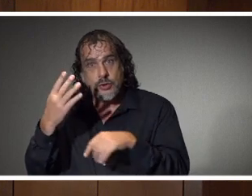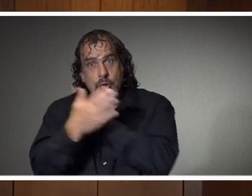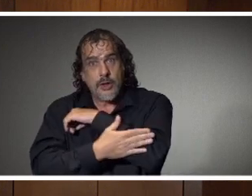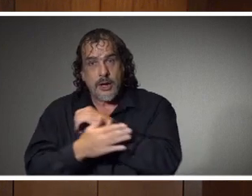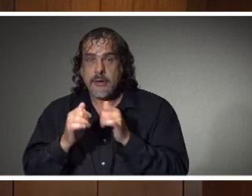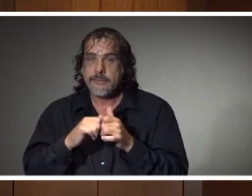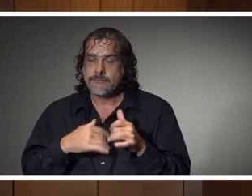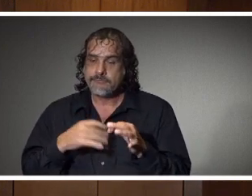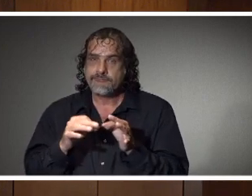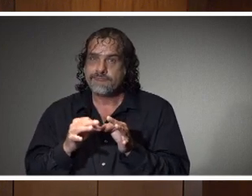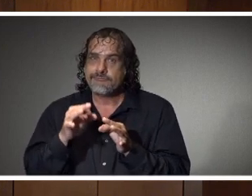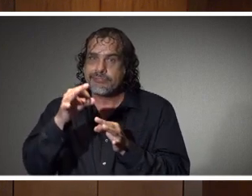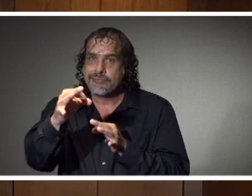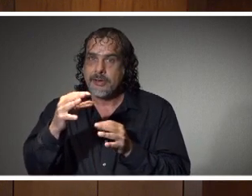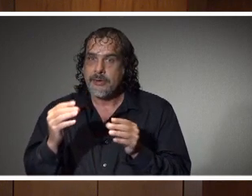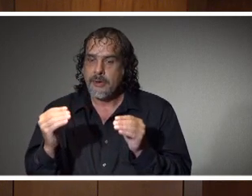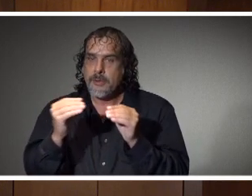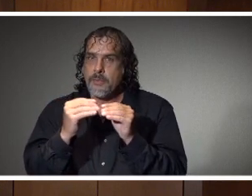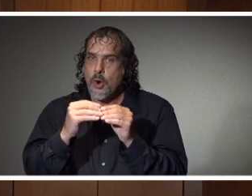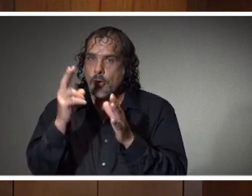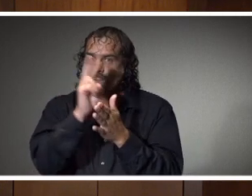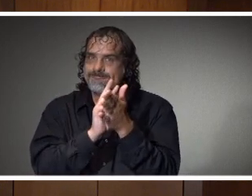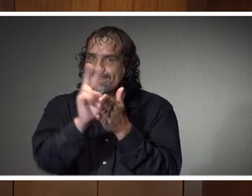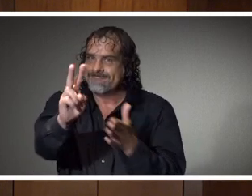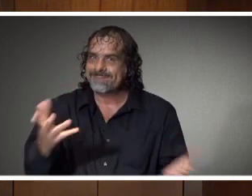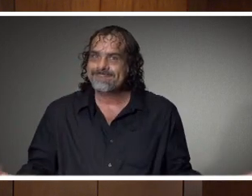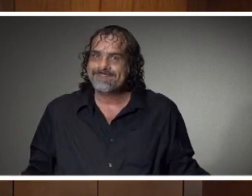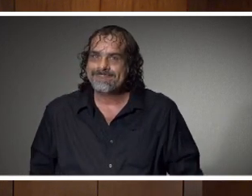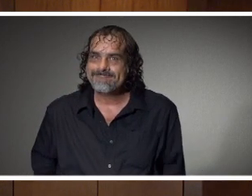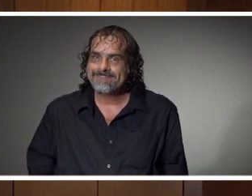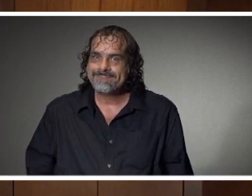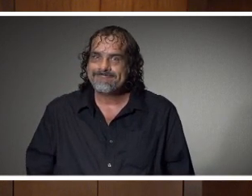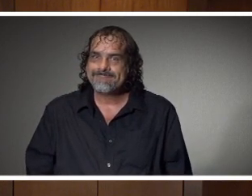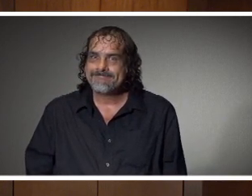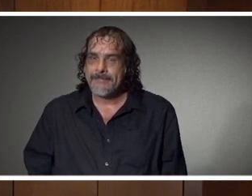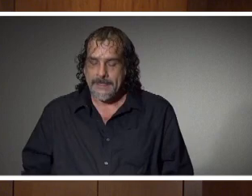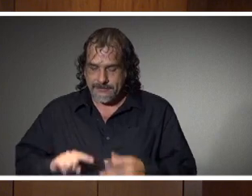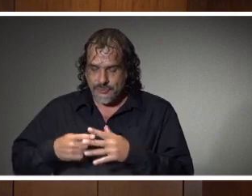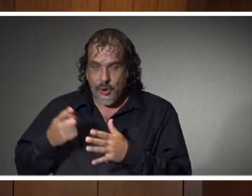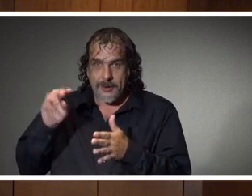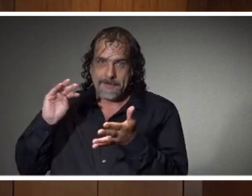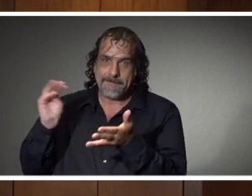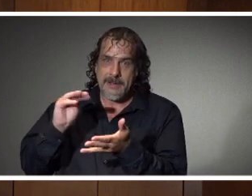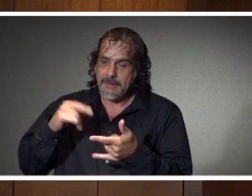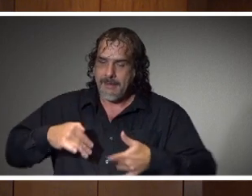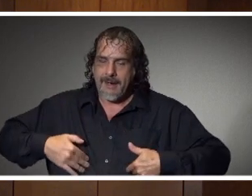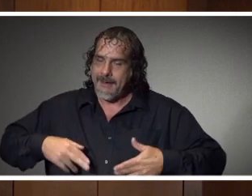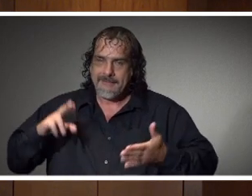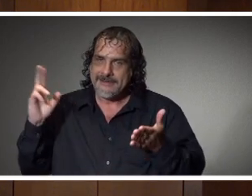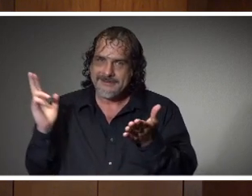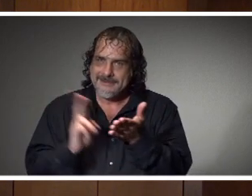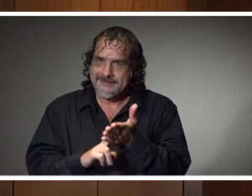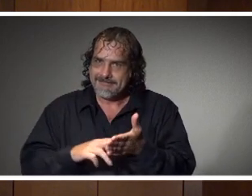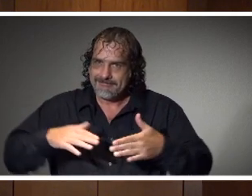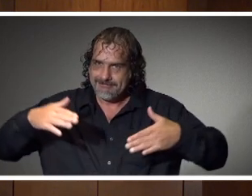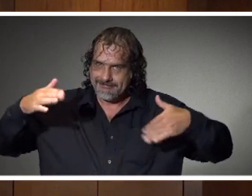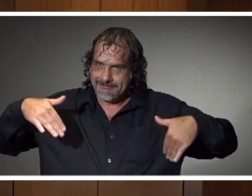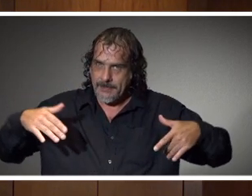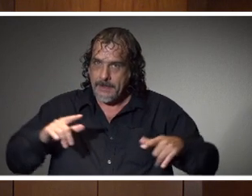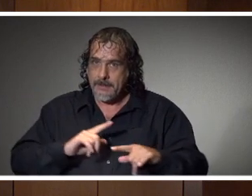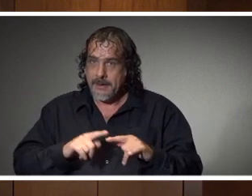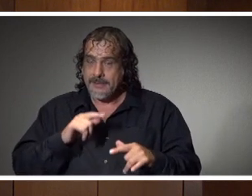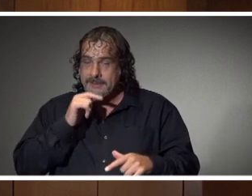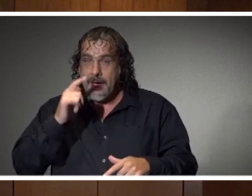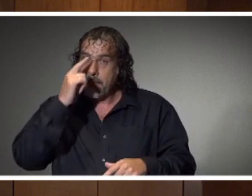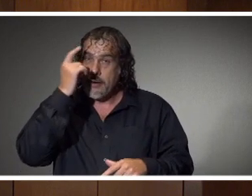order to be extended for at least 2 weeks beyond Monday, although I have not signed the order yet. But it's not because